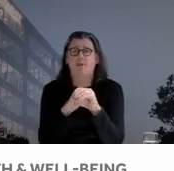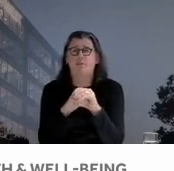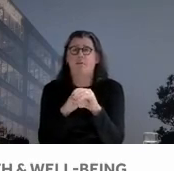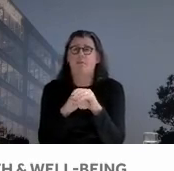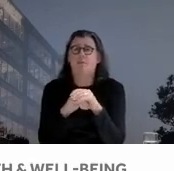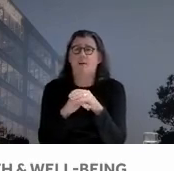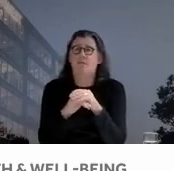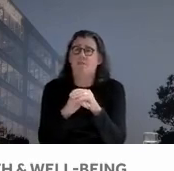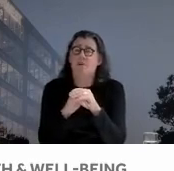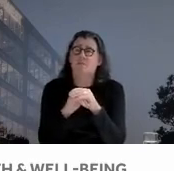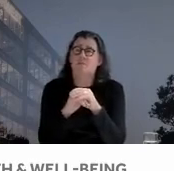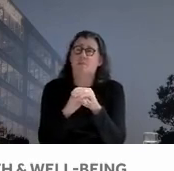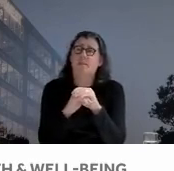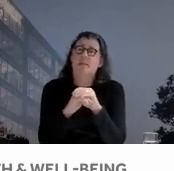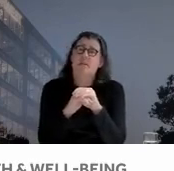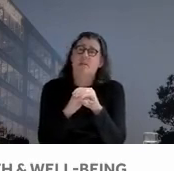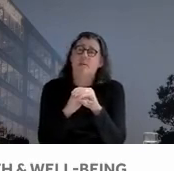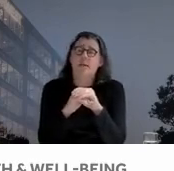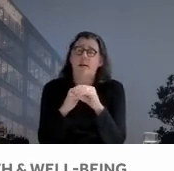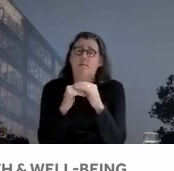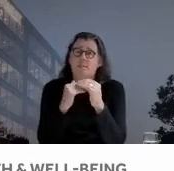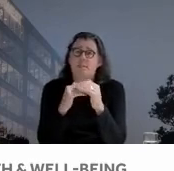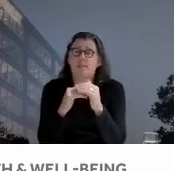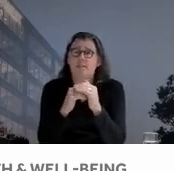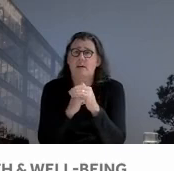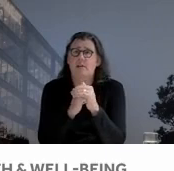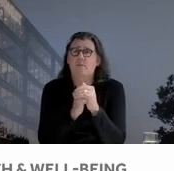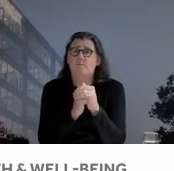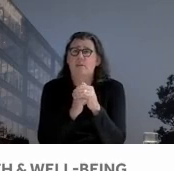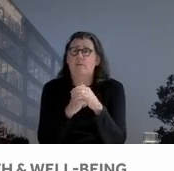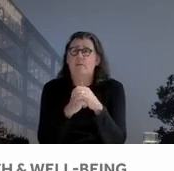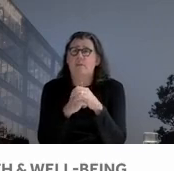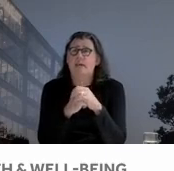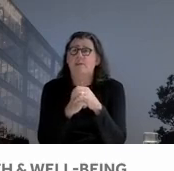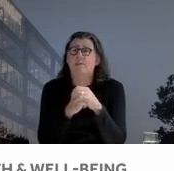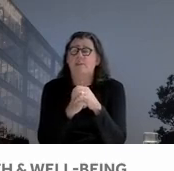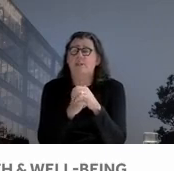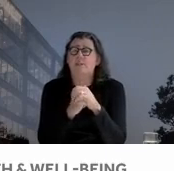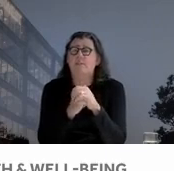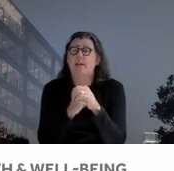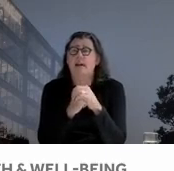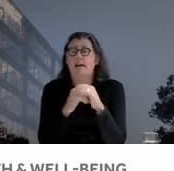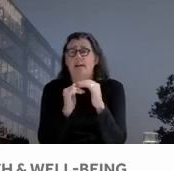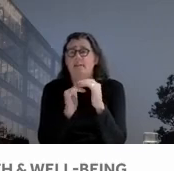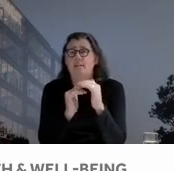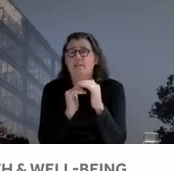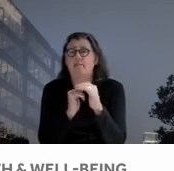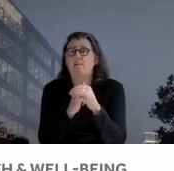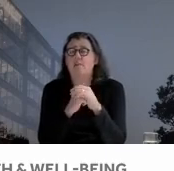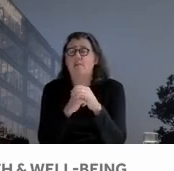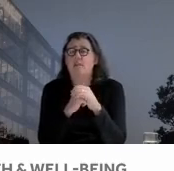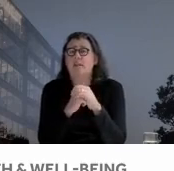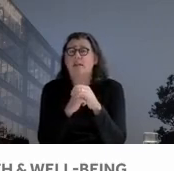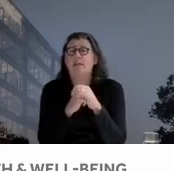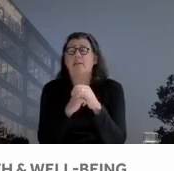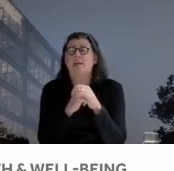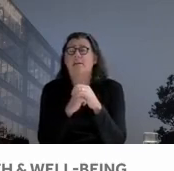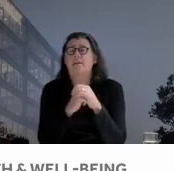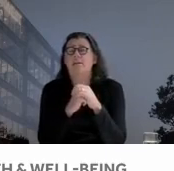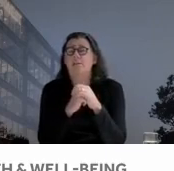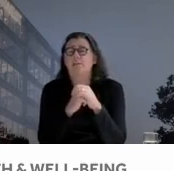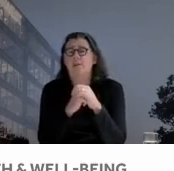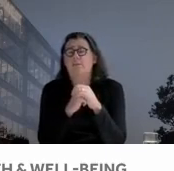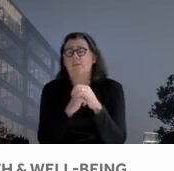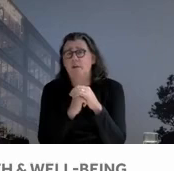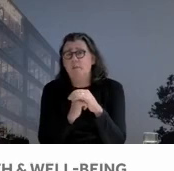at all costs wherever possible. We then obviously design with minimizing energy needs as a focus.